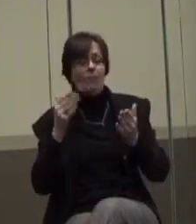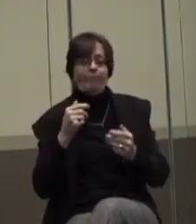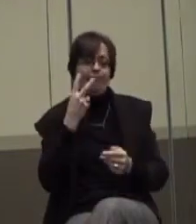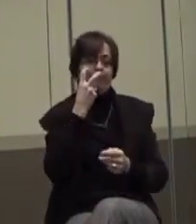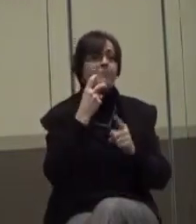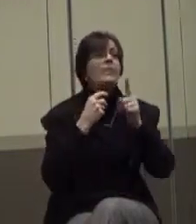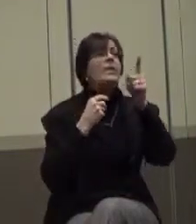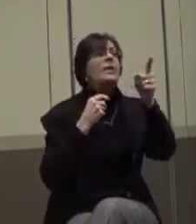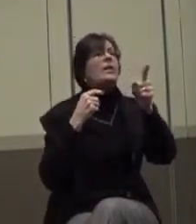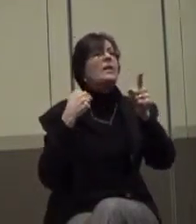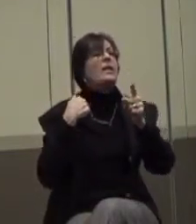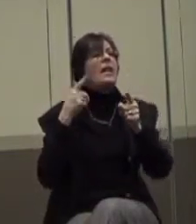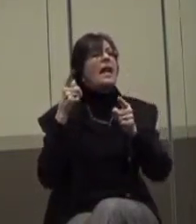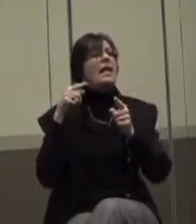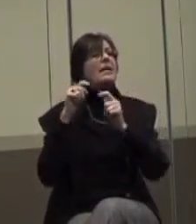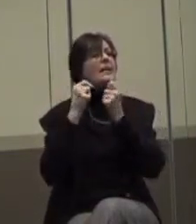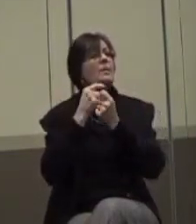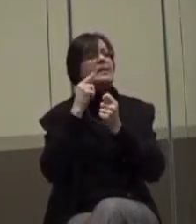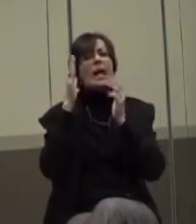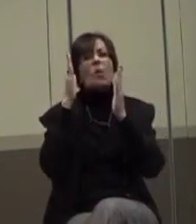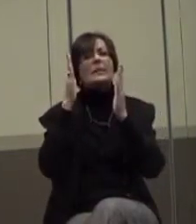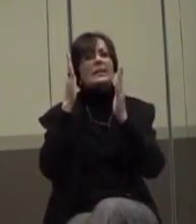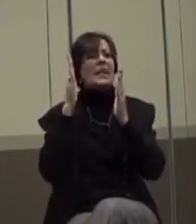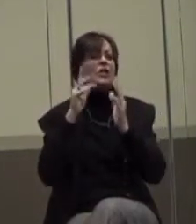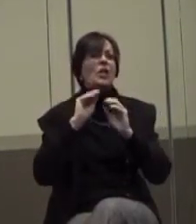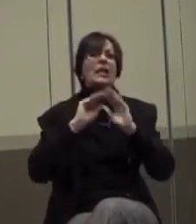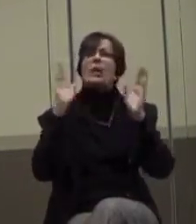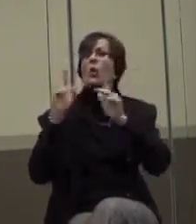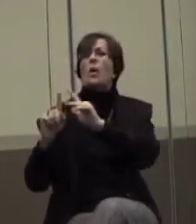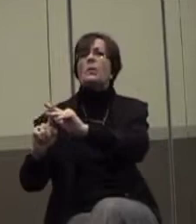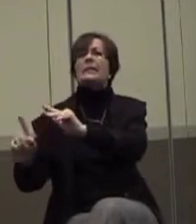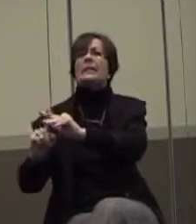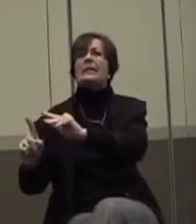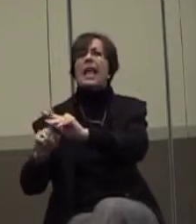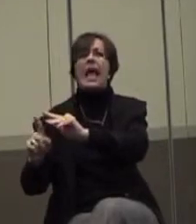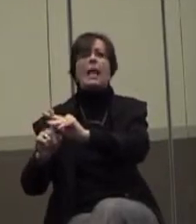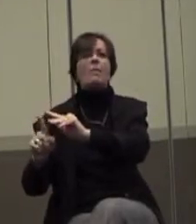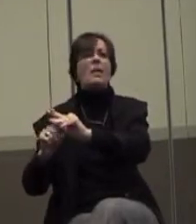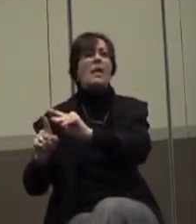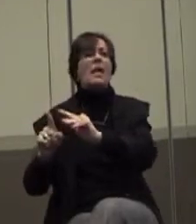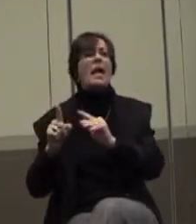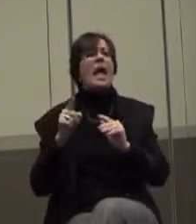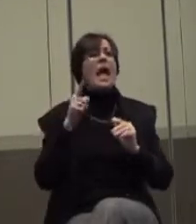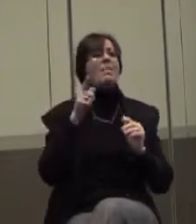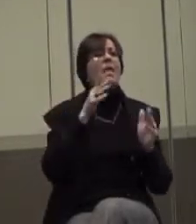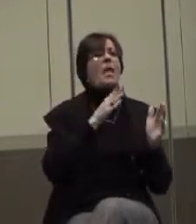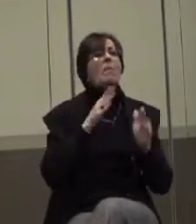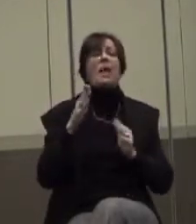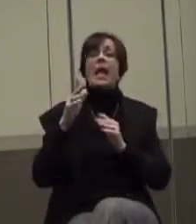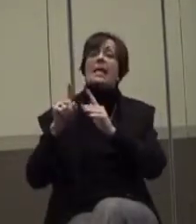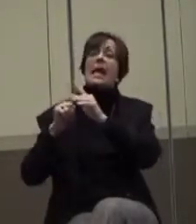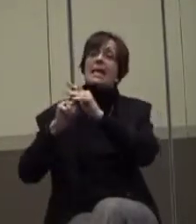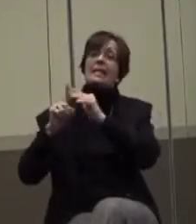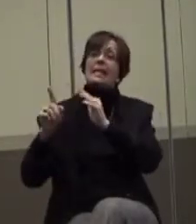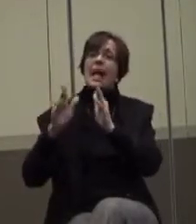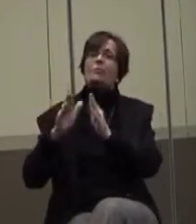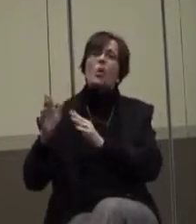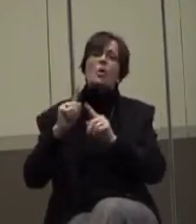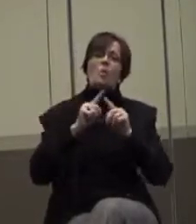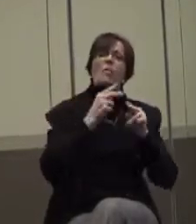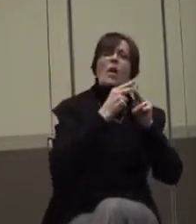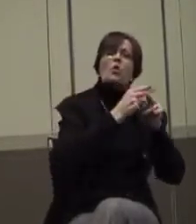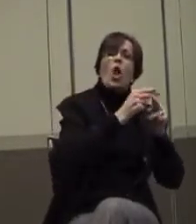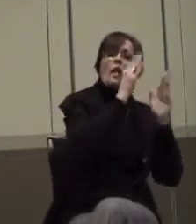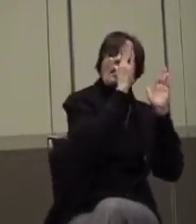I worked with a team who said it was attention and clearly was escape. I mean, even their plan had escape strategies, but they called it attention in their